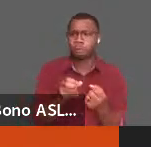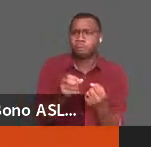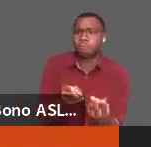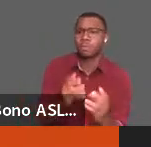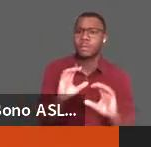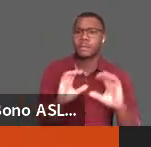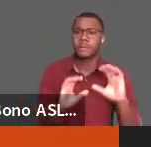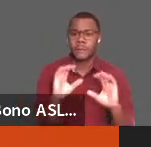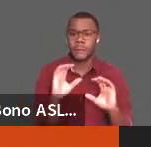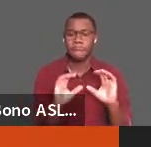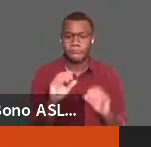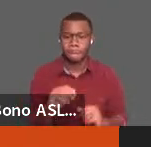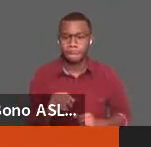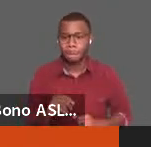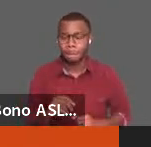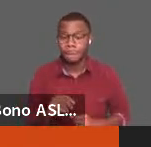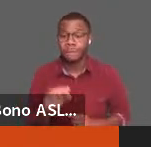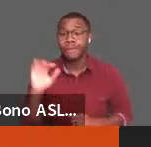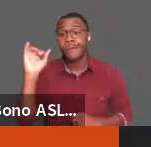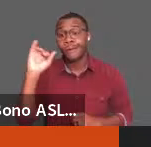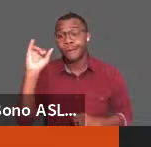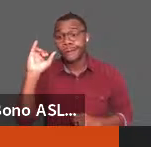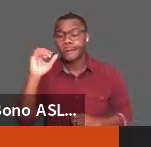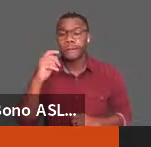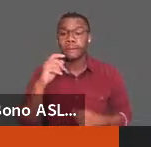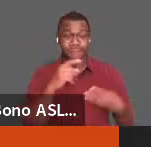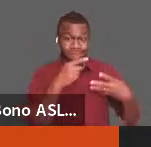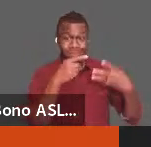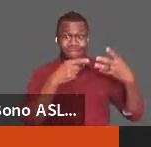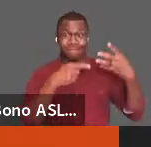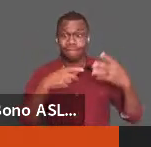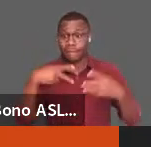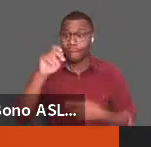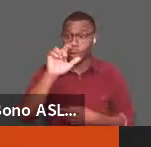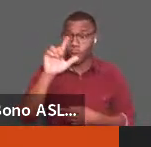be emailing those poll questions to the audience.